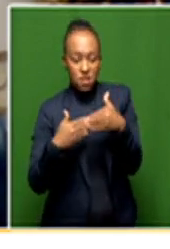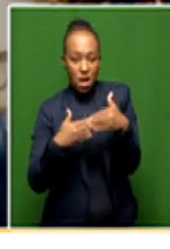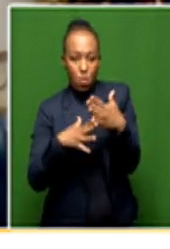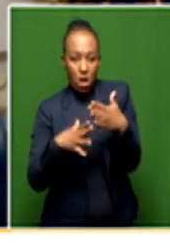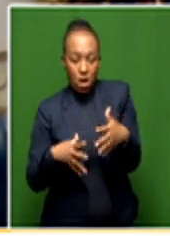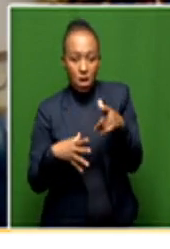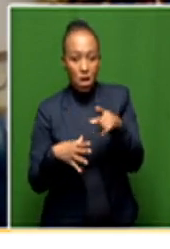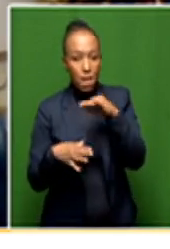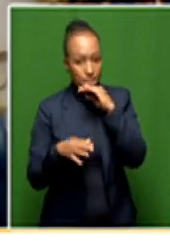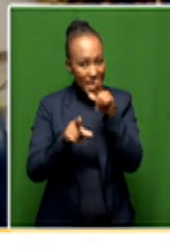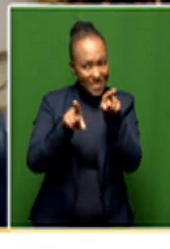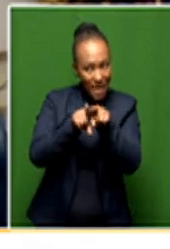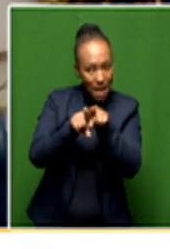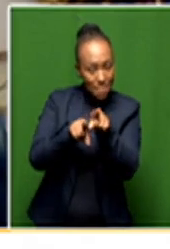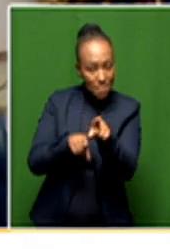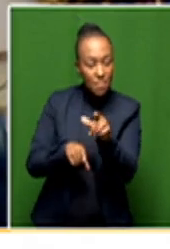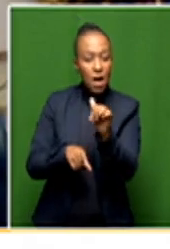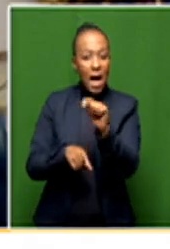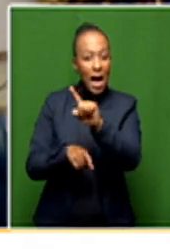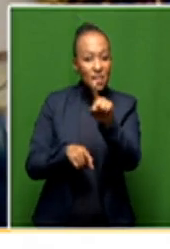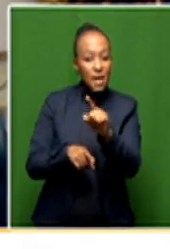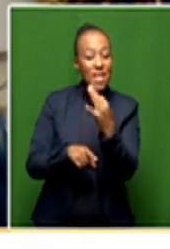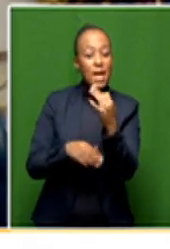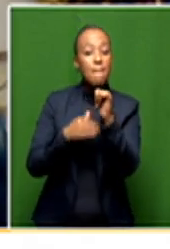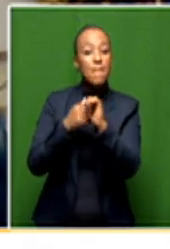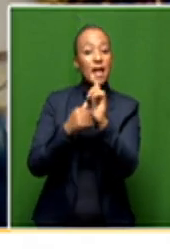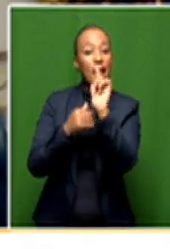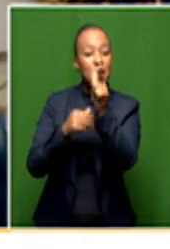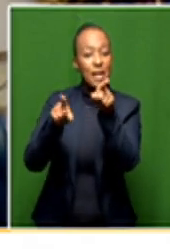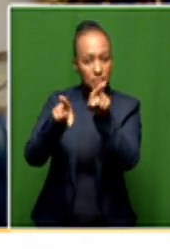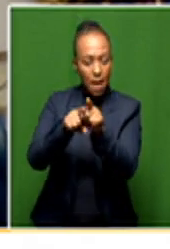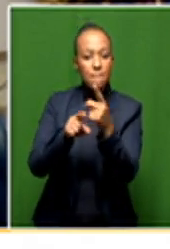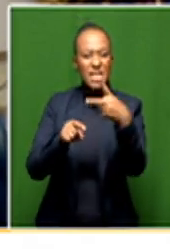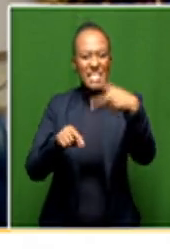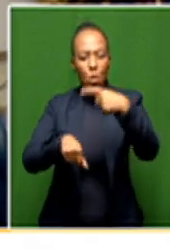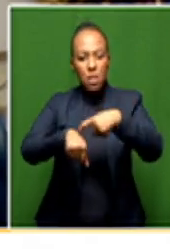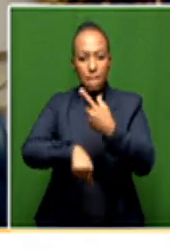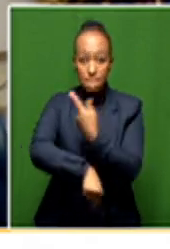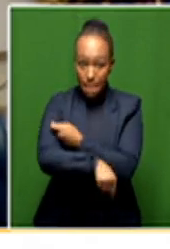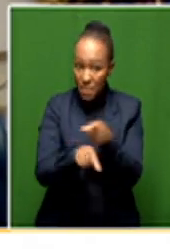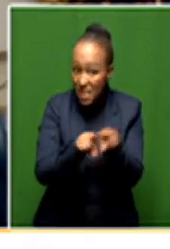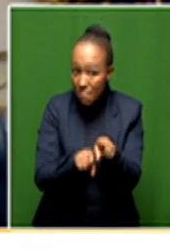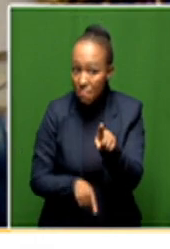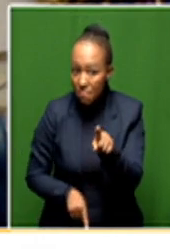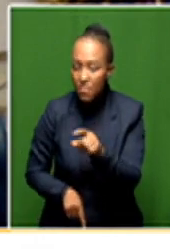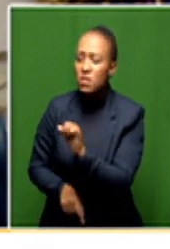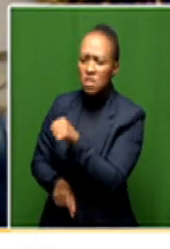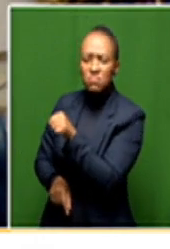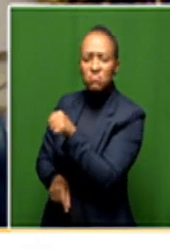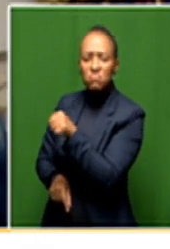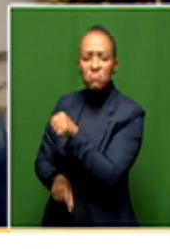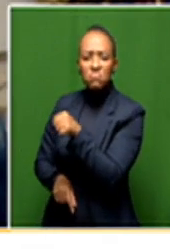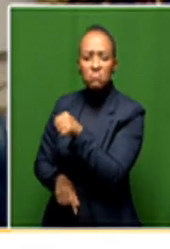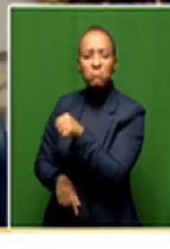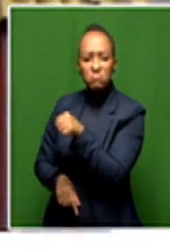the same vaccine, the AstraZeneca, 3 months later? Is that the understanding? Yeah, that's the understanding. That's the